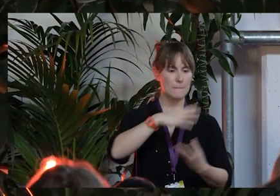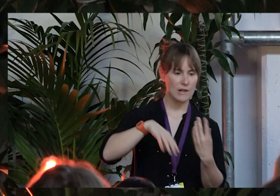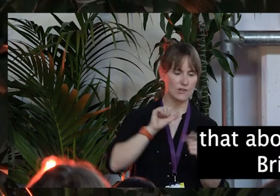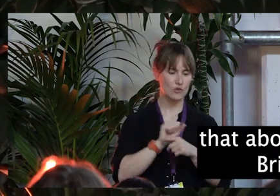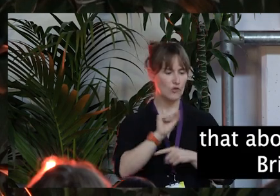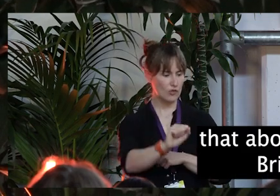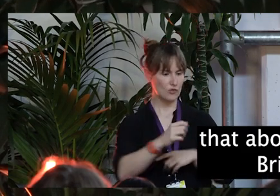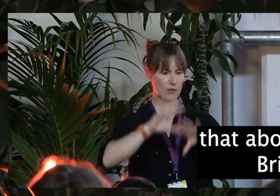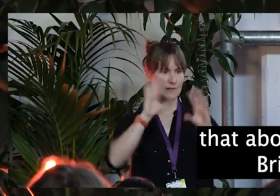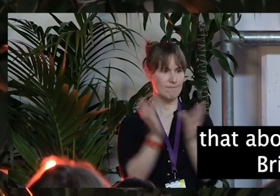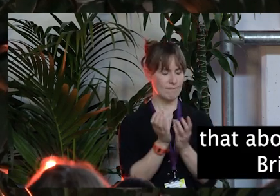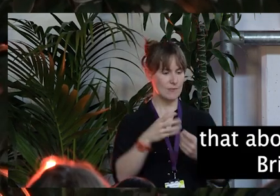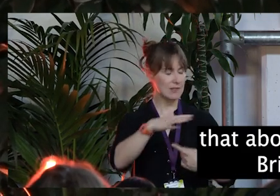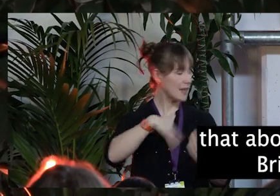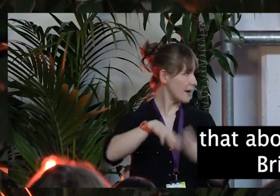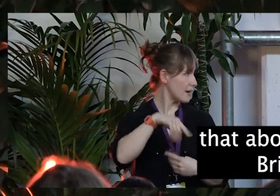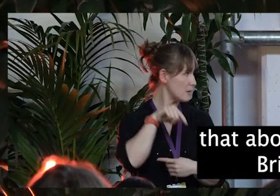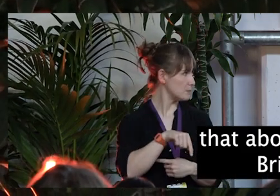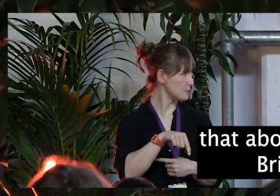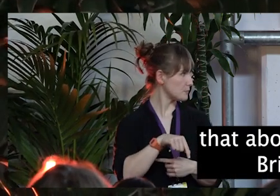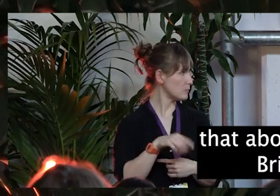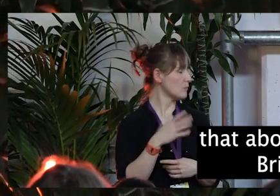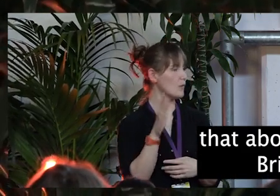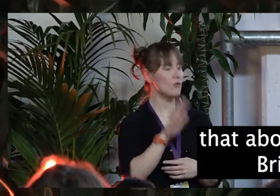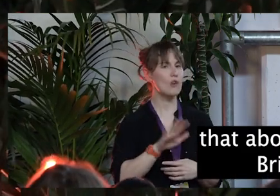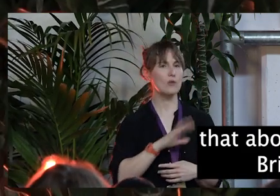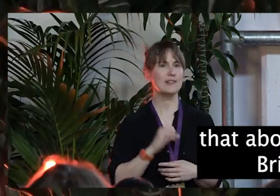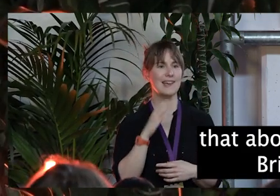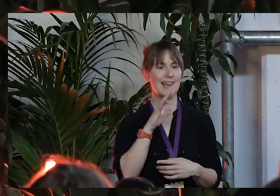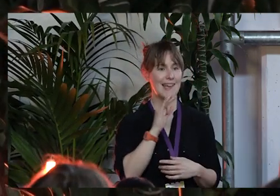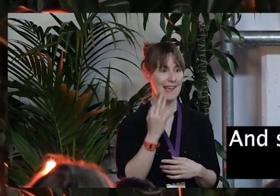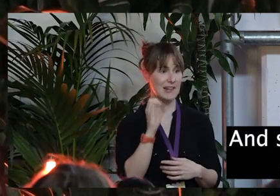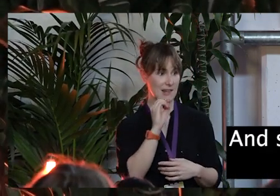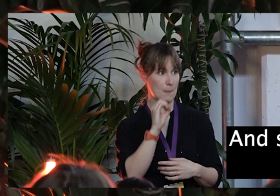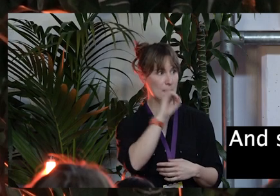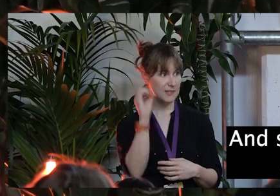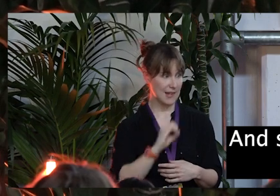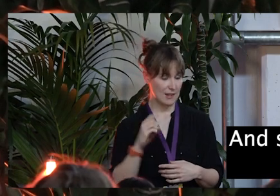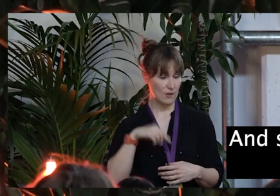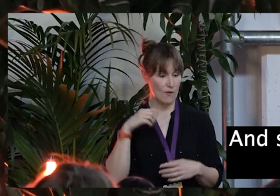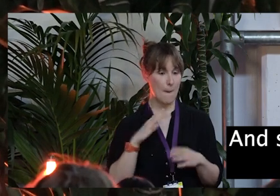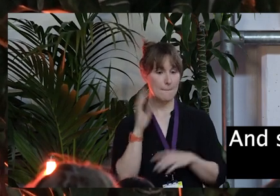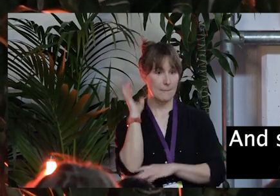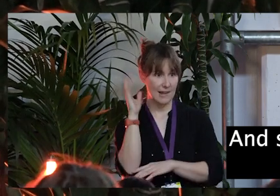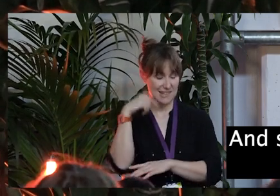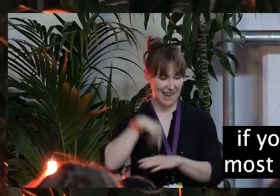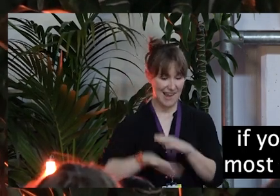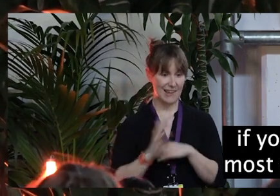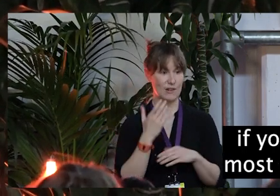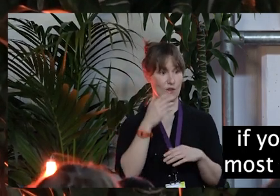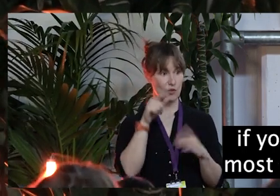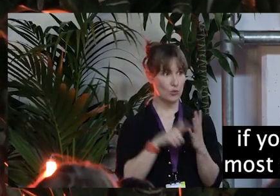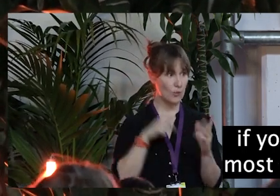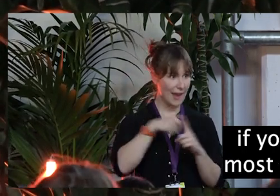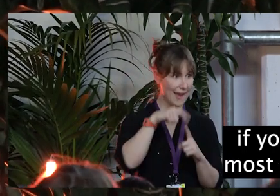ecologist that about 80% of the plants in our normal British gardens are non-native. And so when you open your curtains and you look at your back garden, if you're